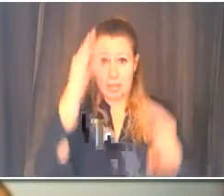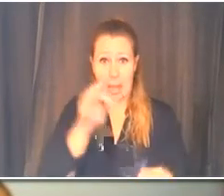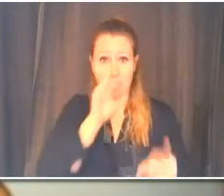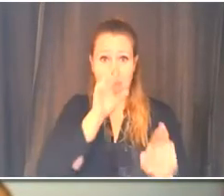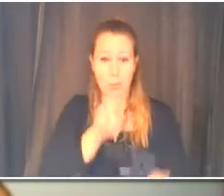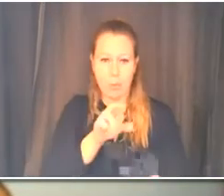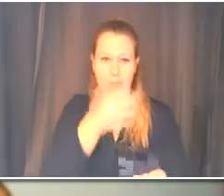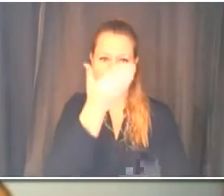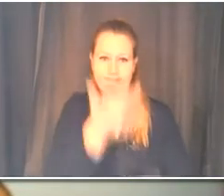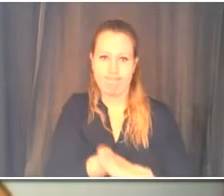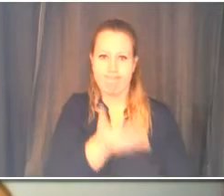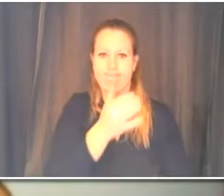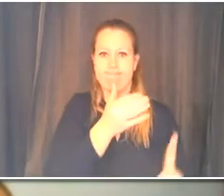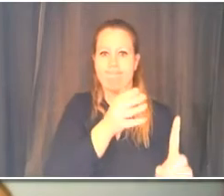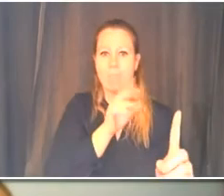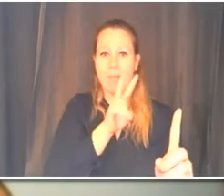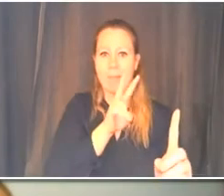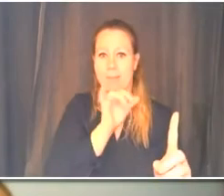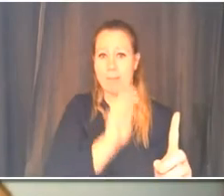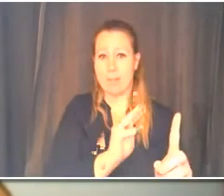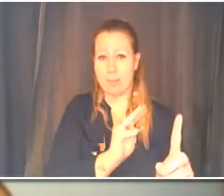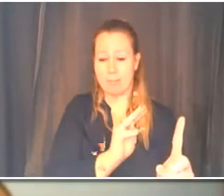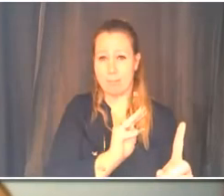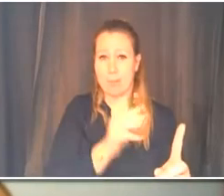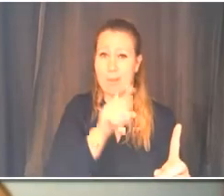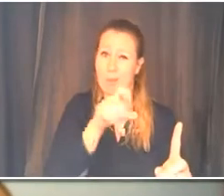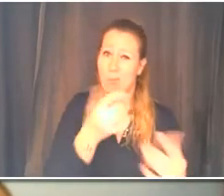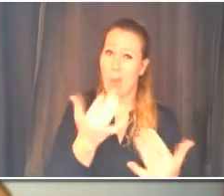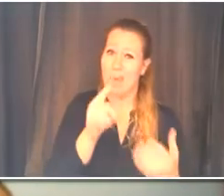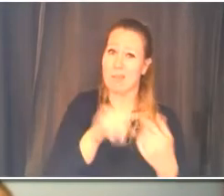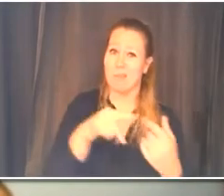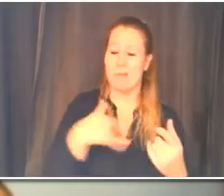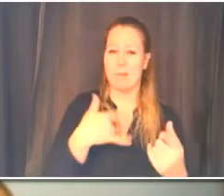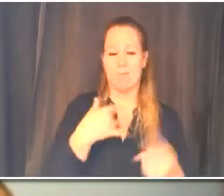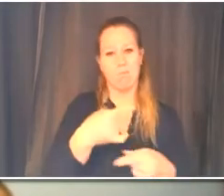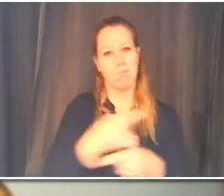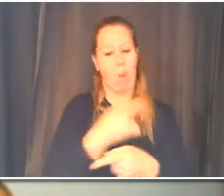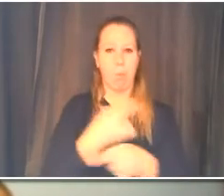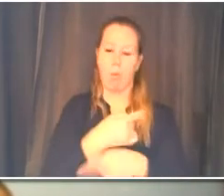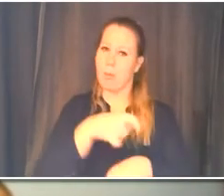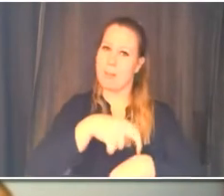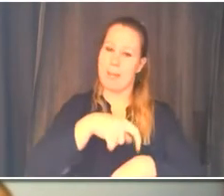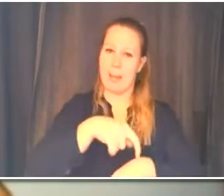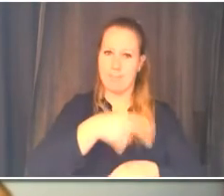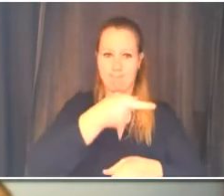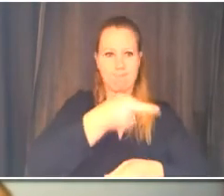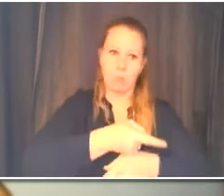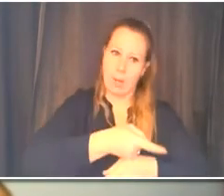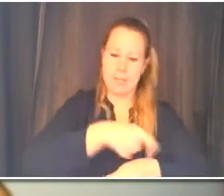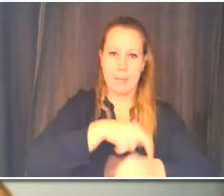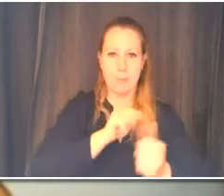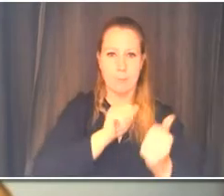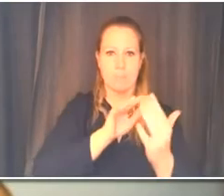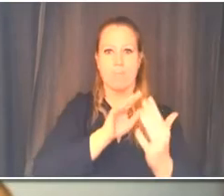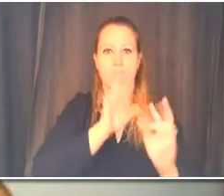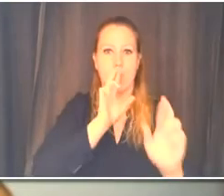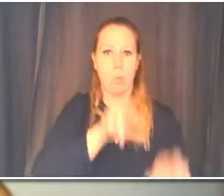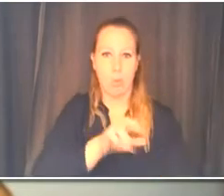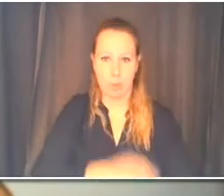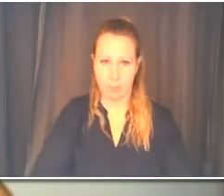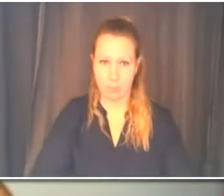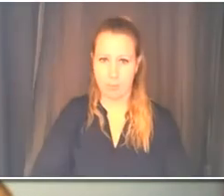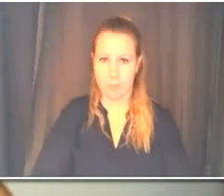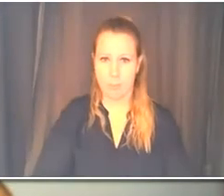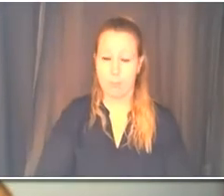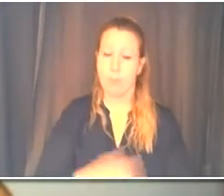reach out to victims of uh felony assaults uh both and misdemeanor assaults from the week before every week